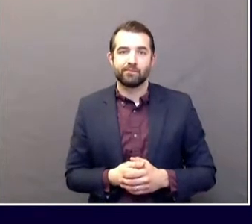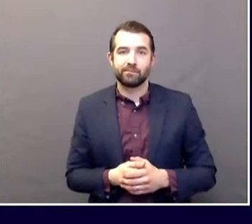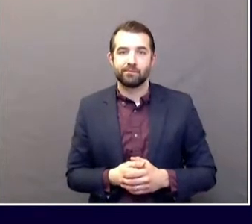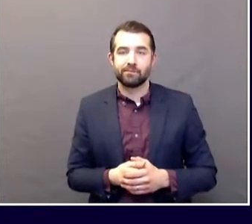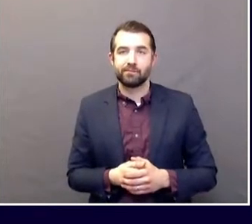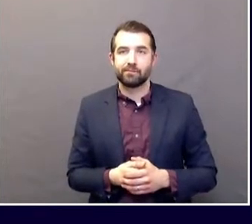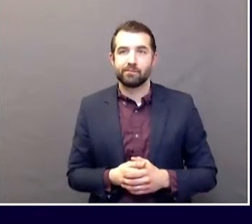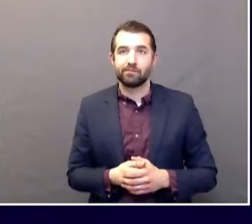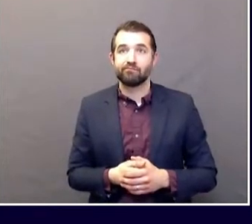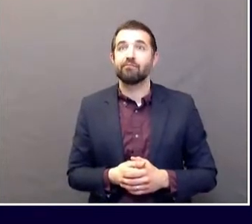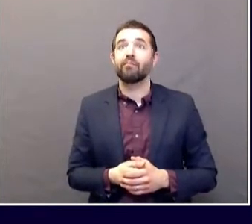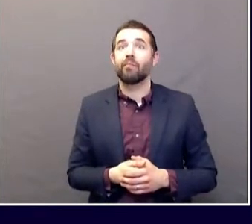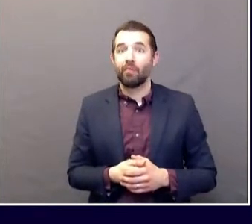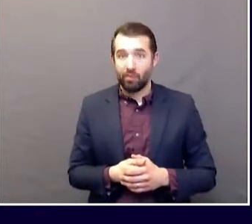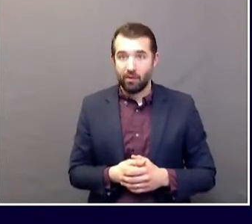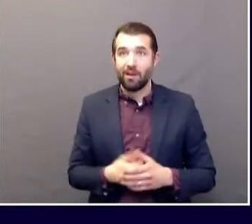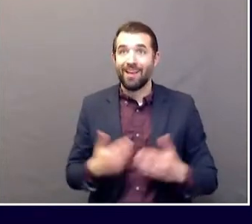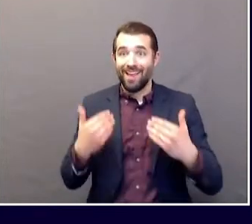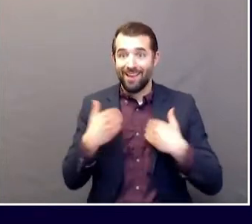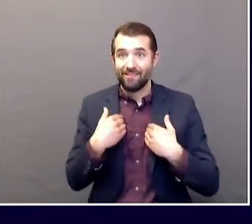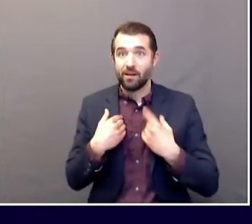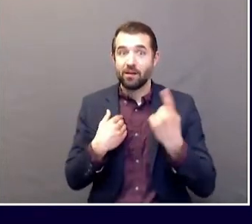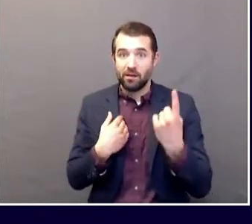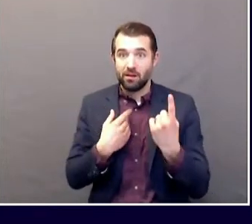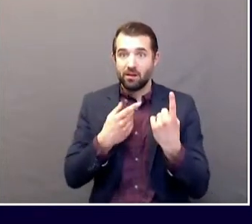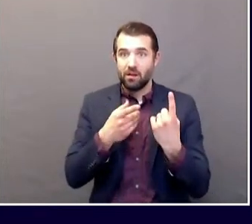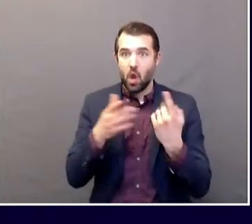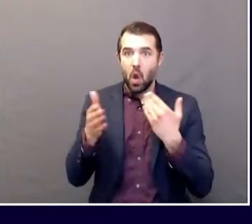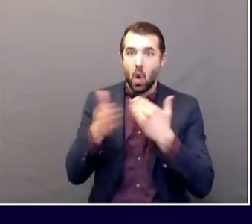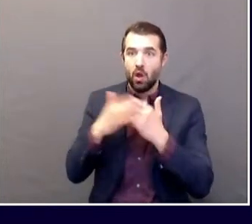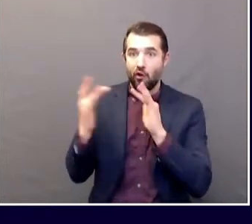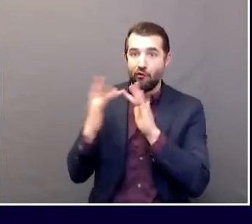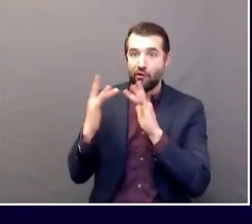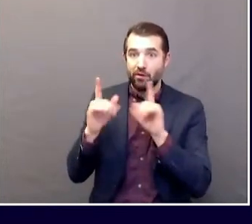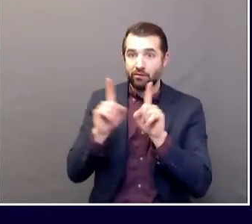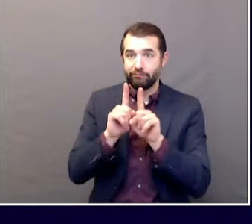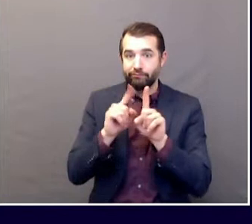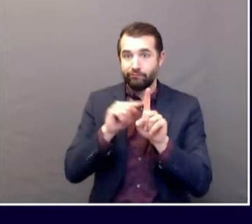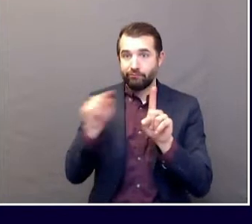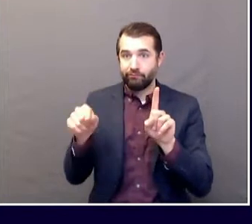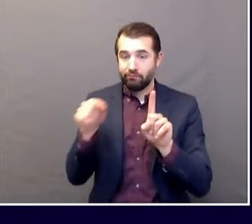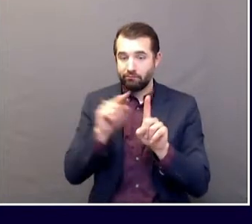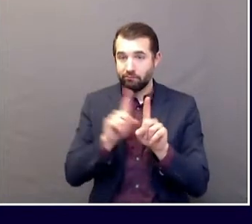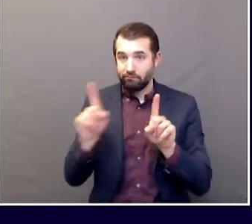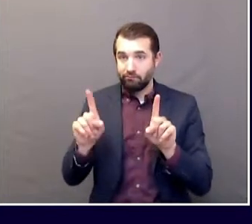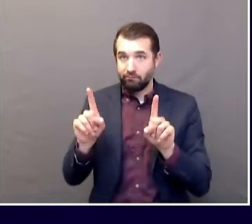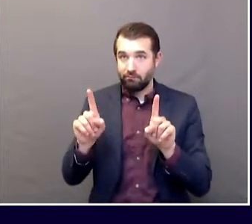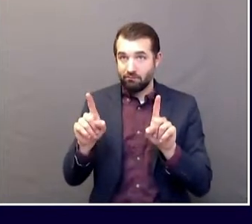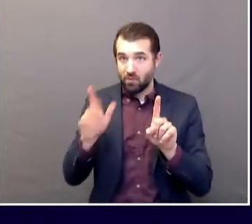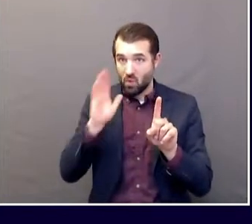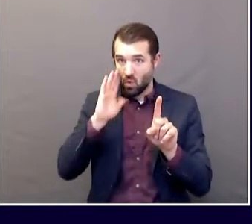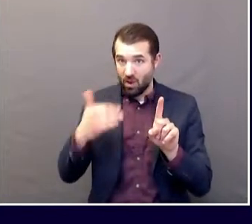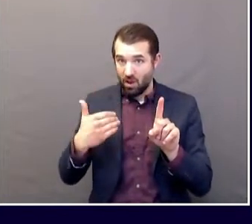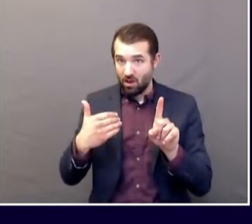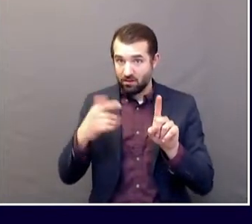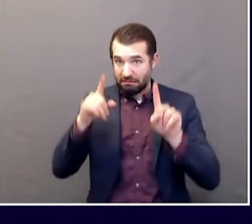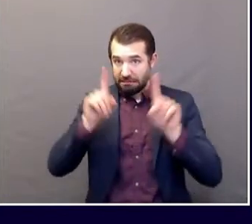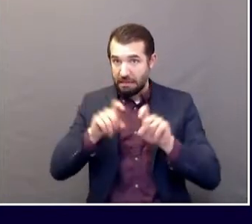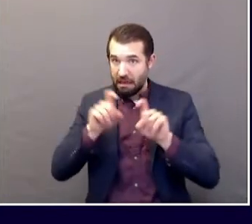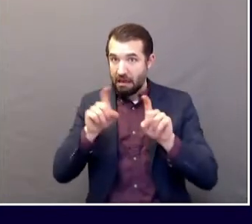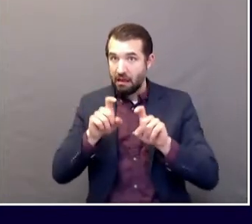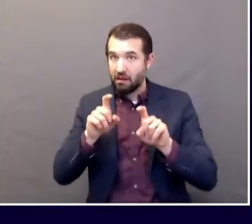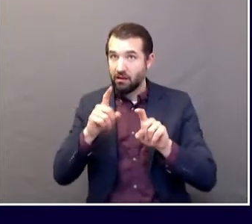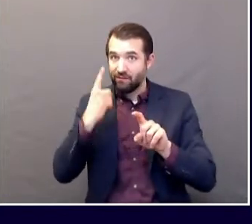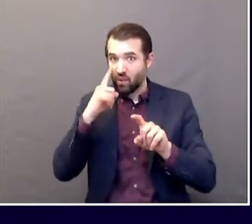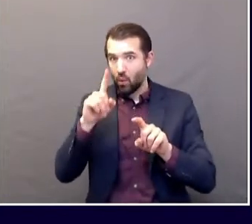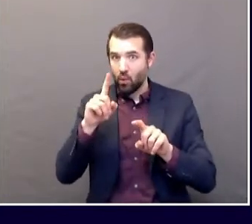COVID, would they also have samples sent to the lab to be tested for variants? And how long does that process